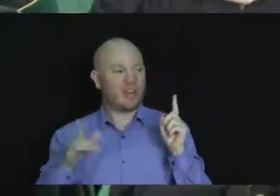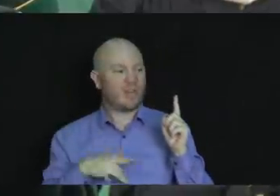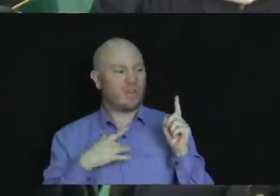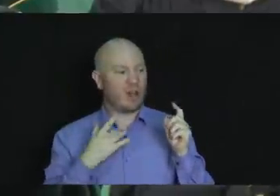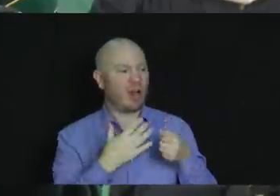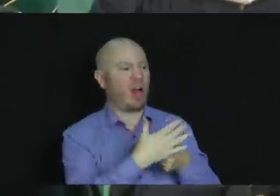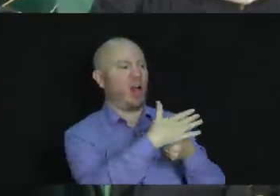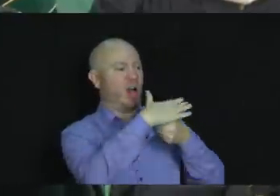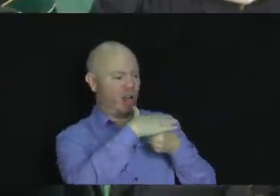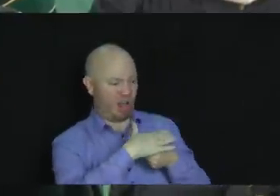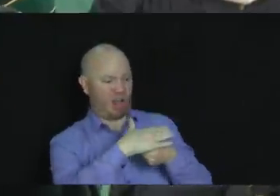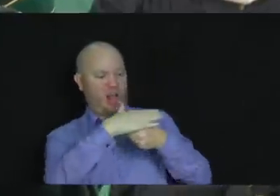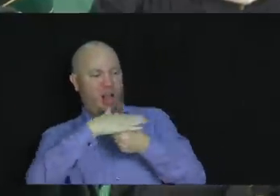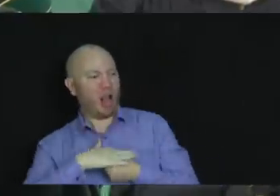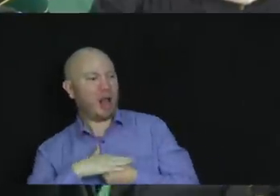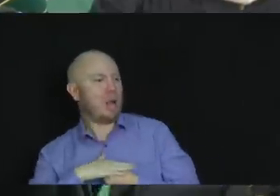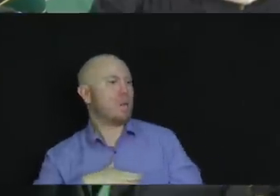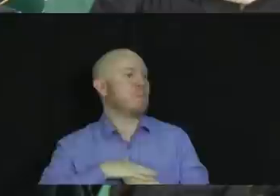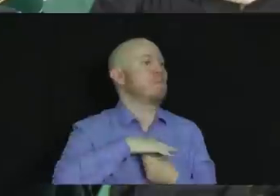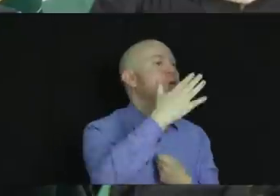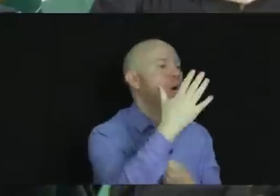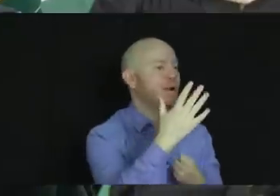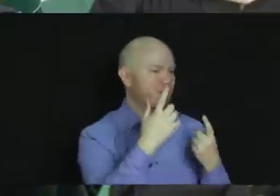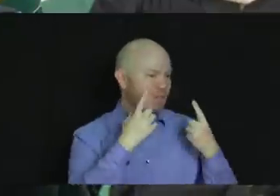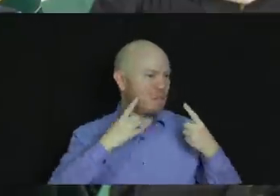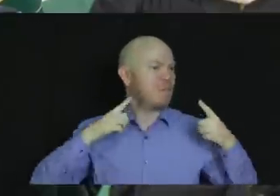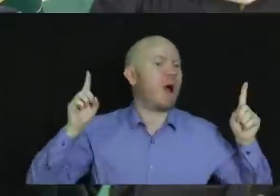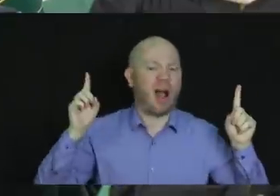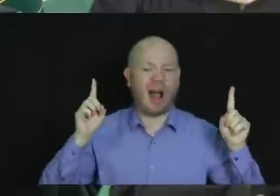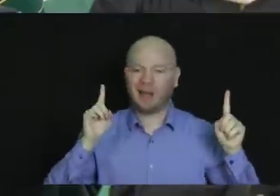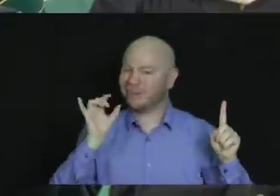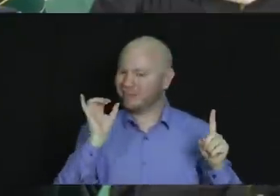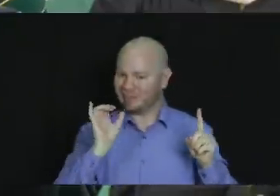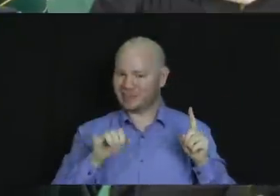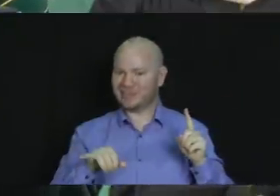or she has overcome to reach his or her goals."